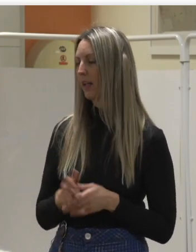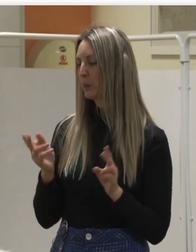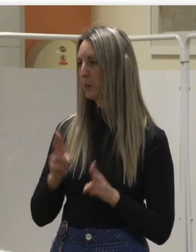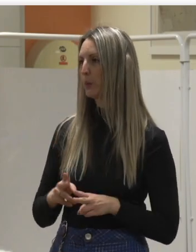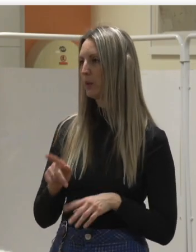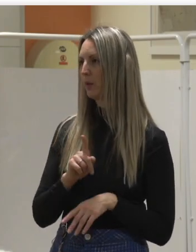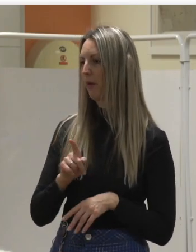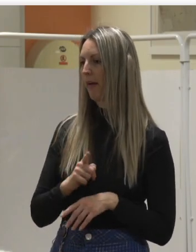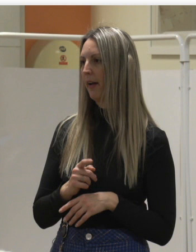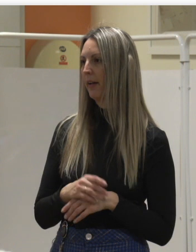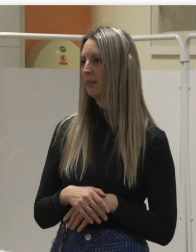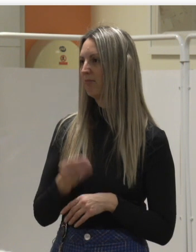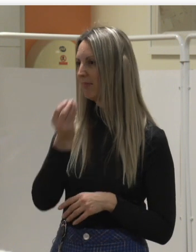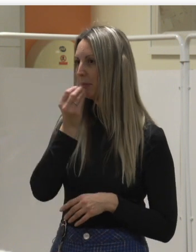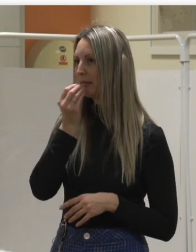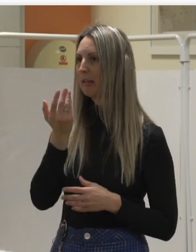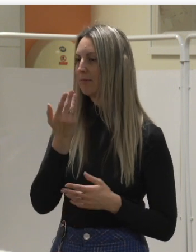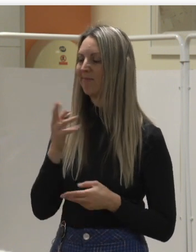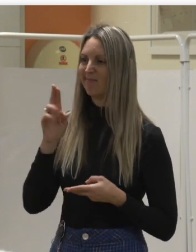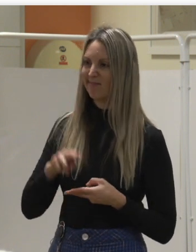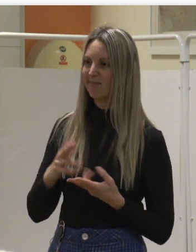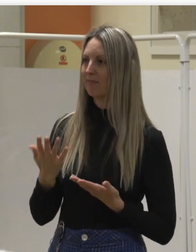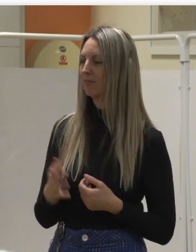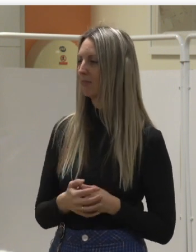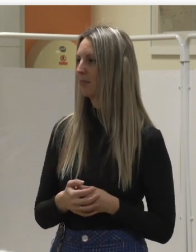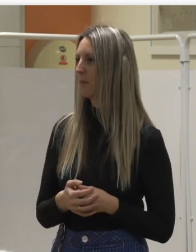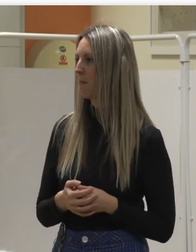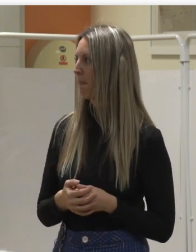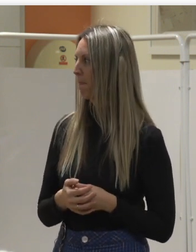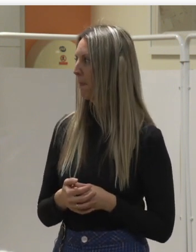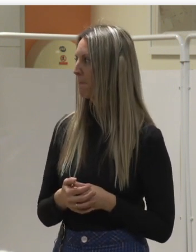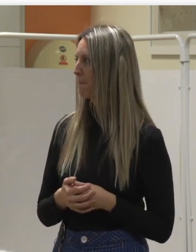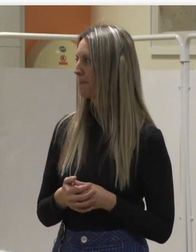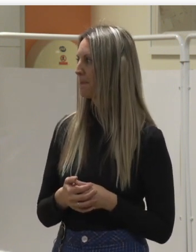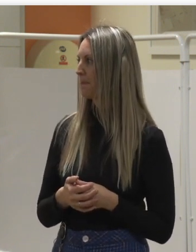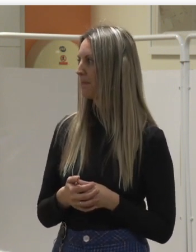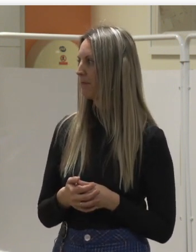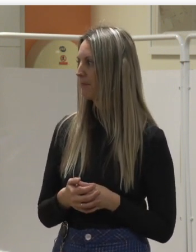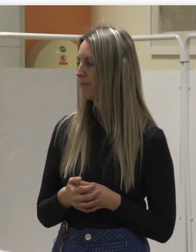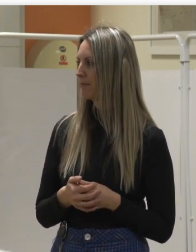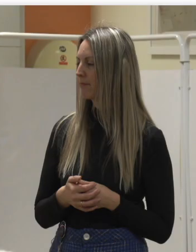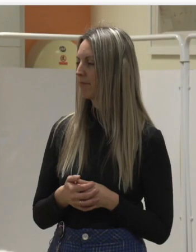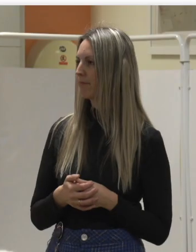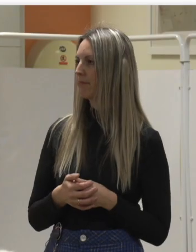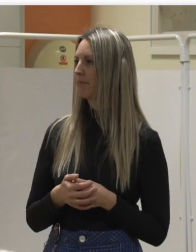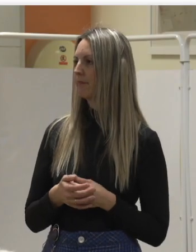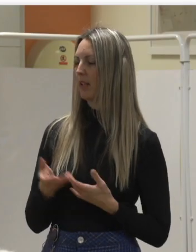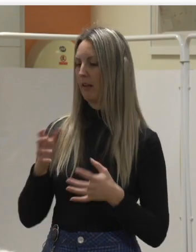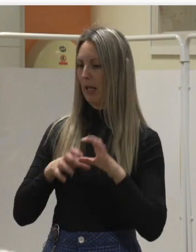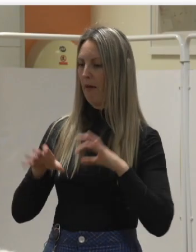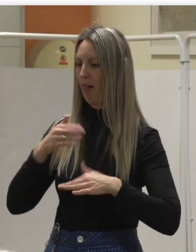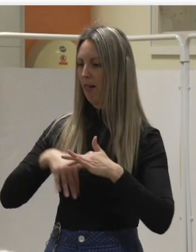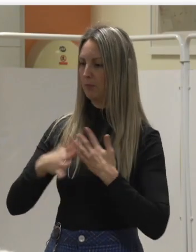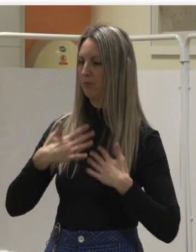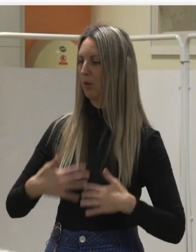a systemic inflammation. So the chemicals which are produced during the systemic inflammatory process